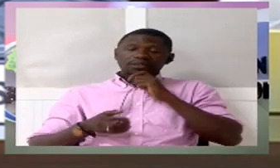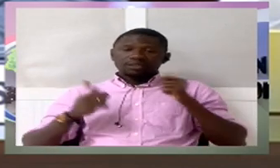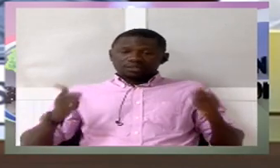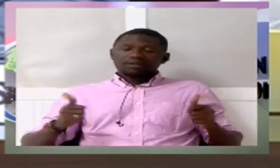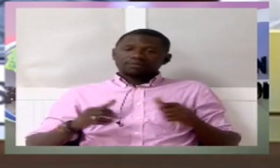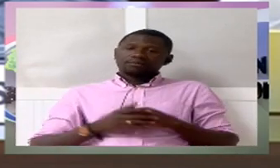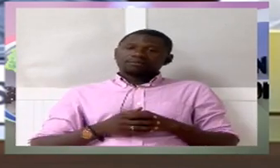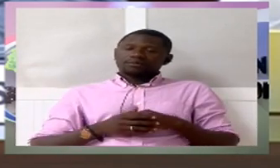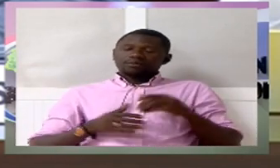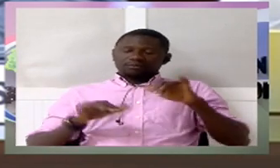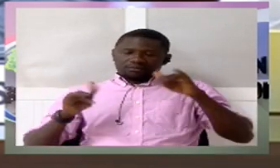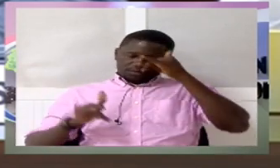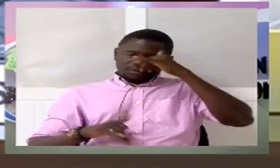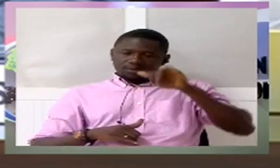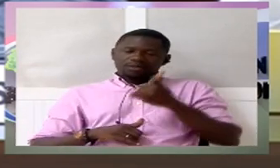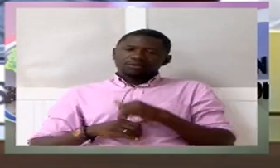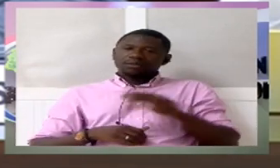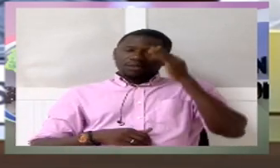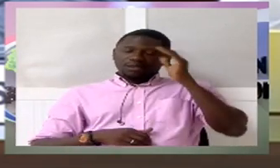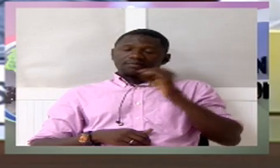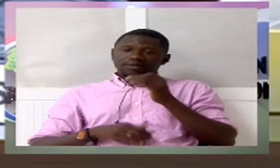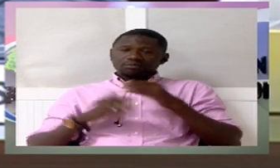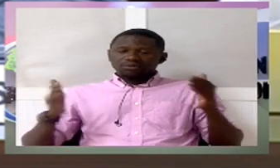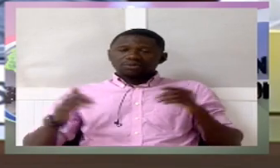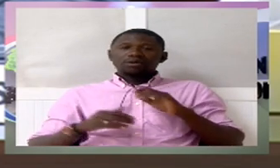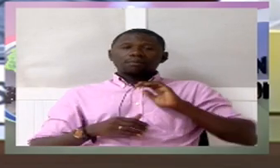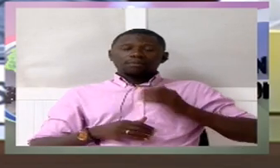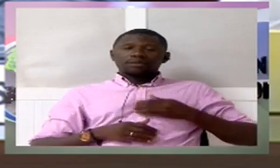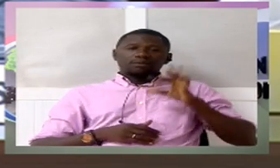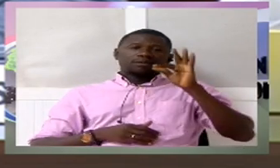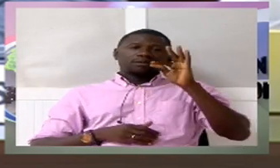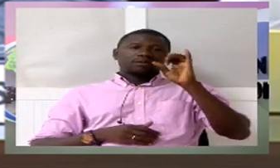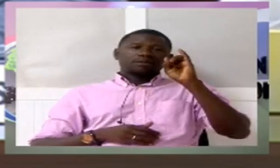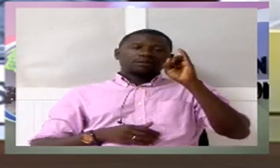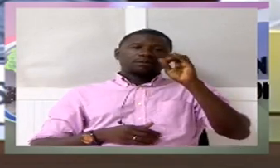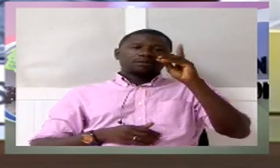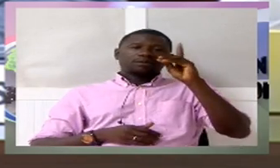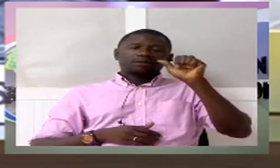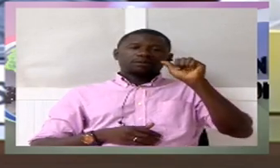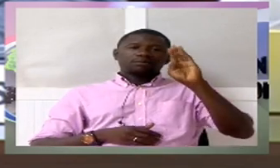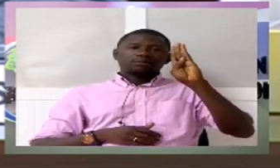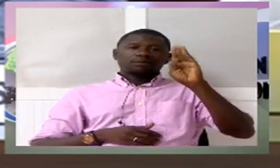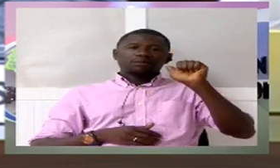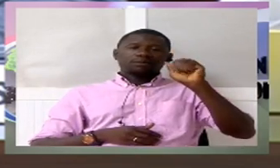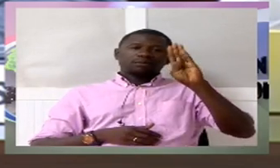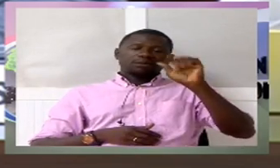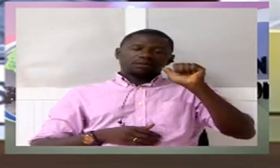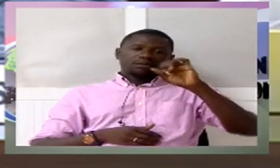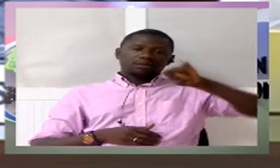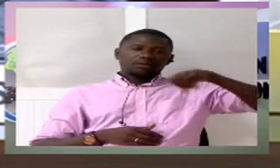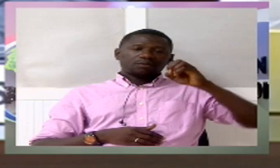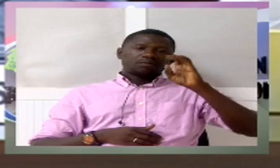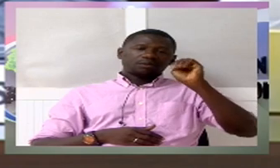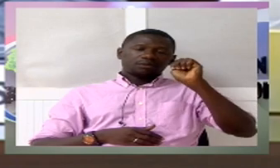you. Again, thank you very much indeed, Madam Tida Babel Job, for coming